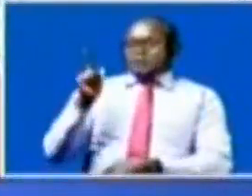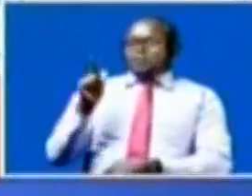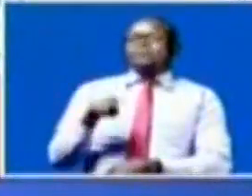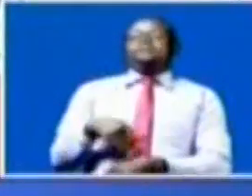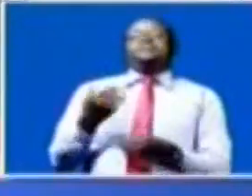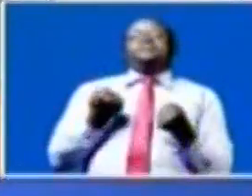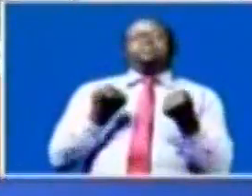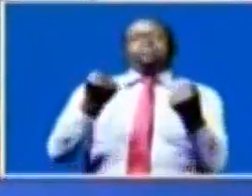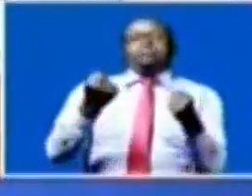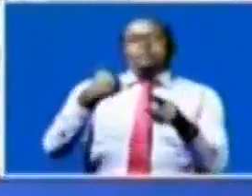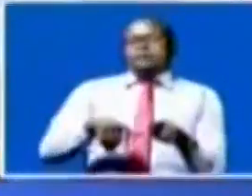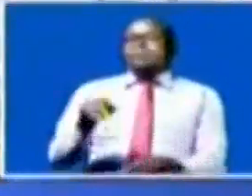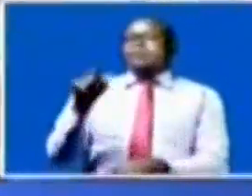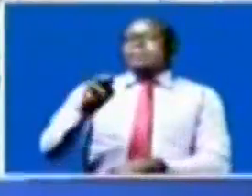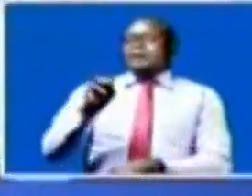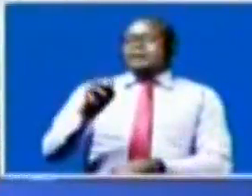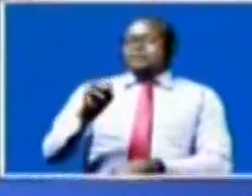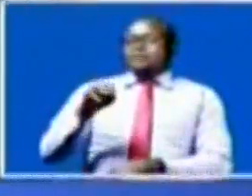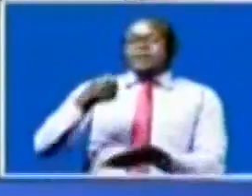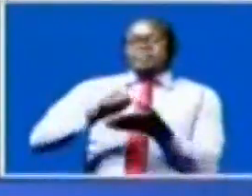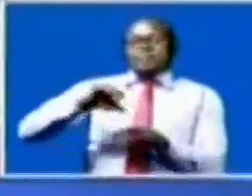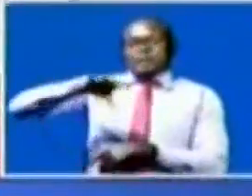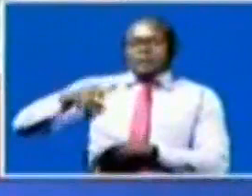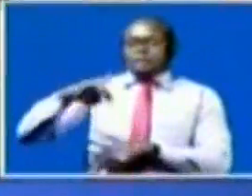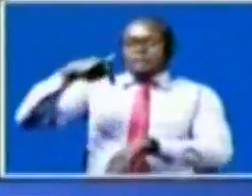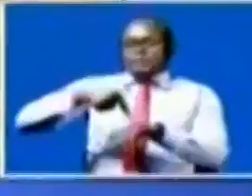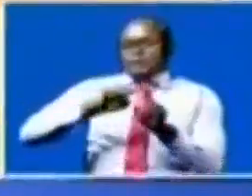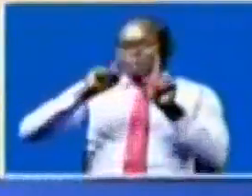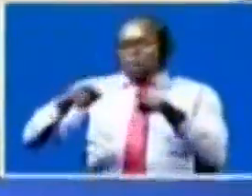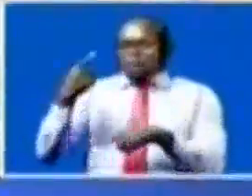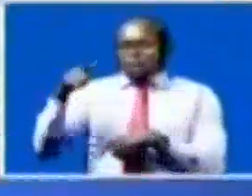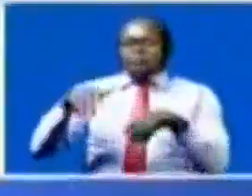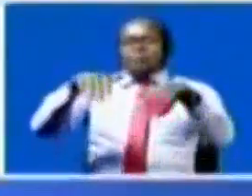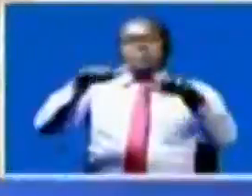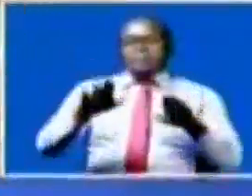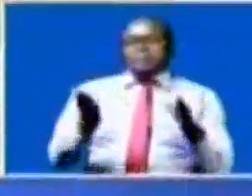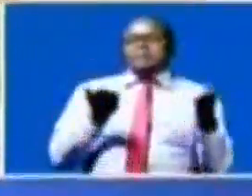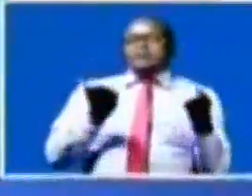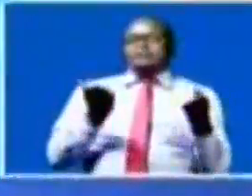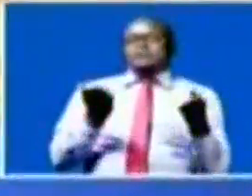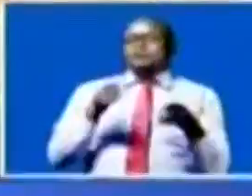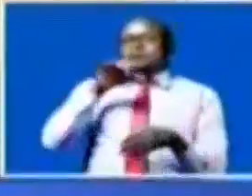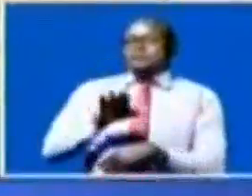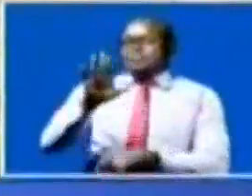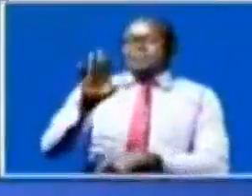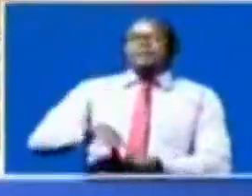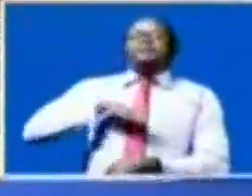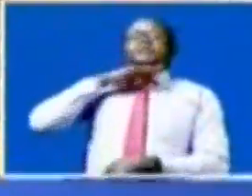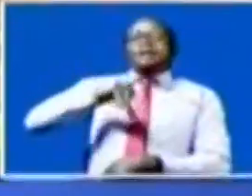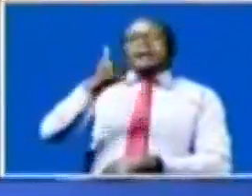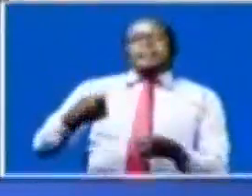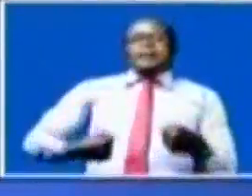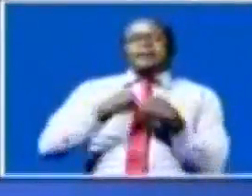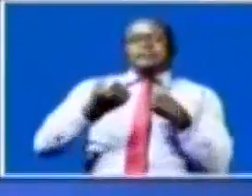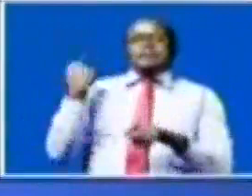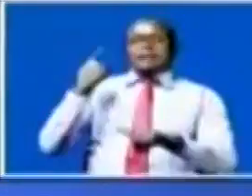were traveling from Makindu in Makueni County, where they had attended a memorial service for Vohra's son, who died in another road accident